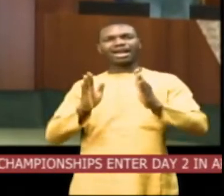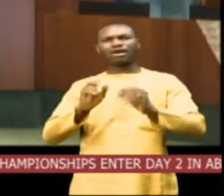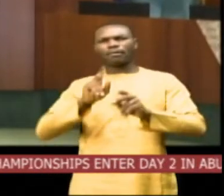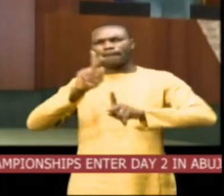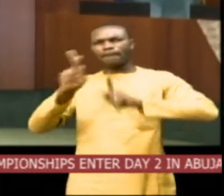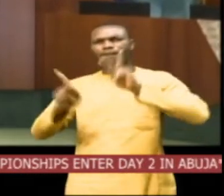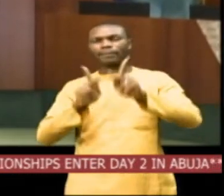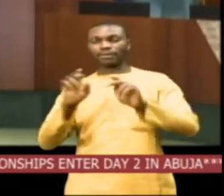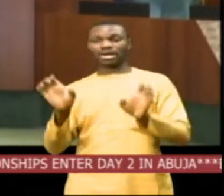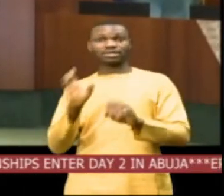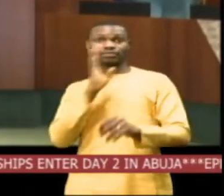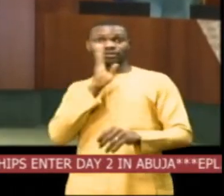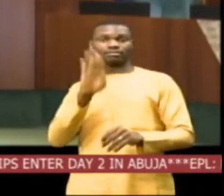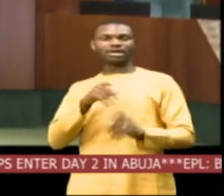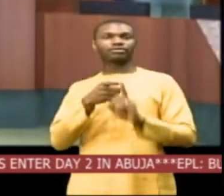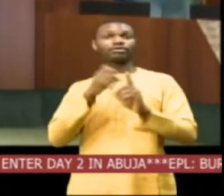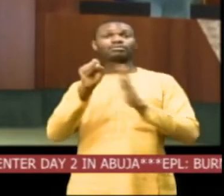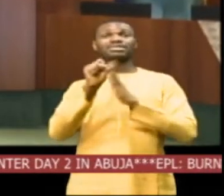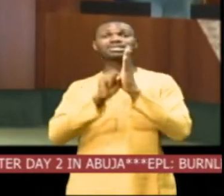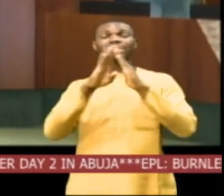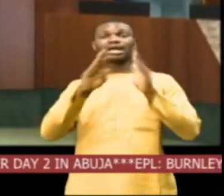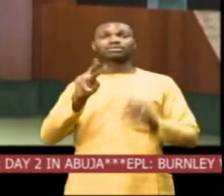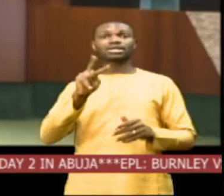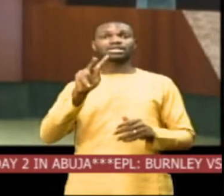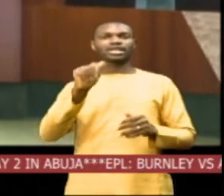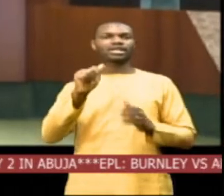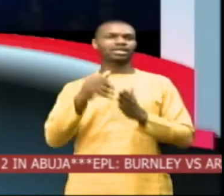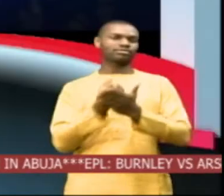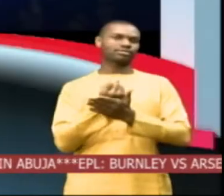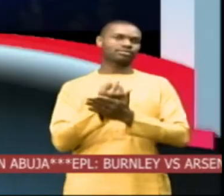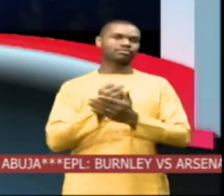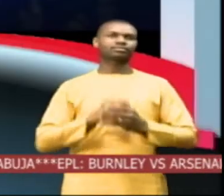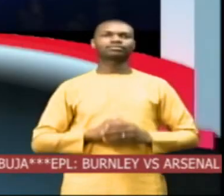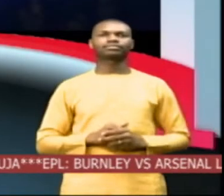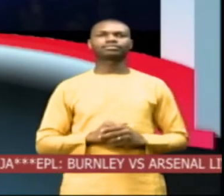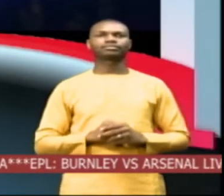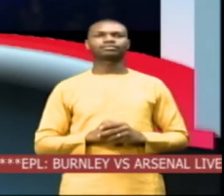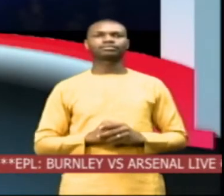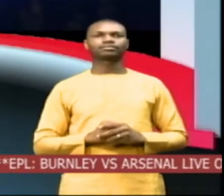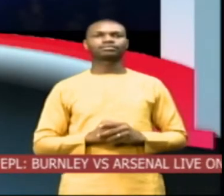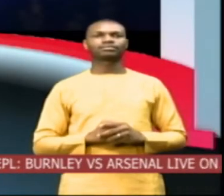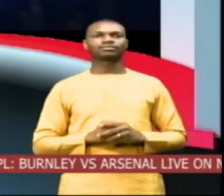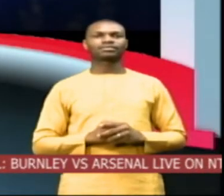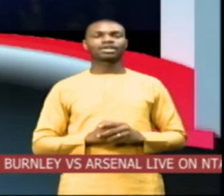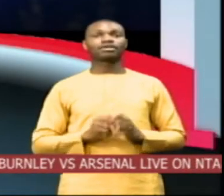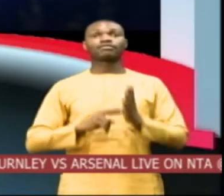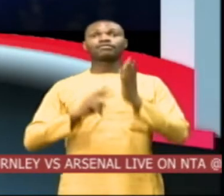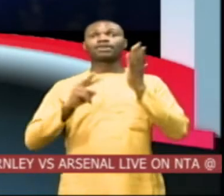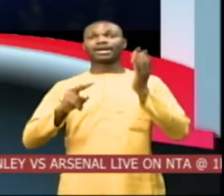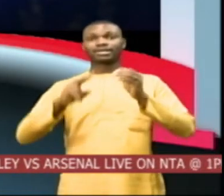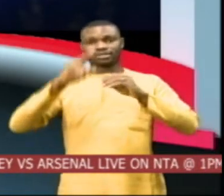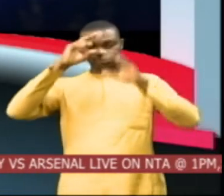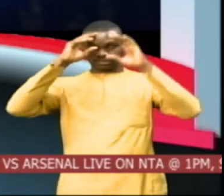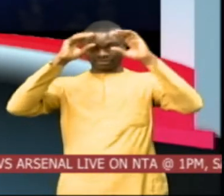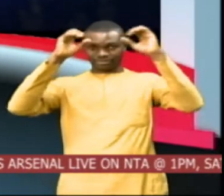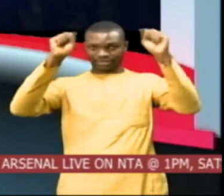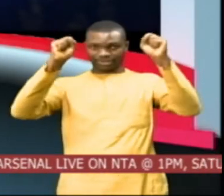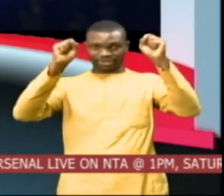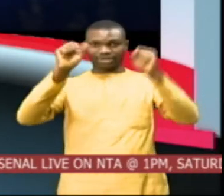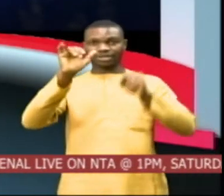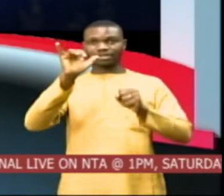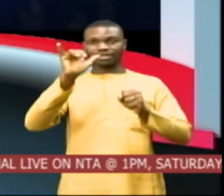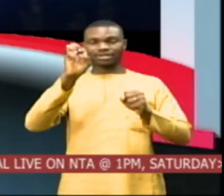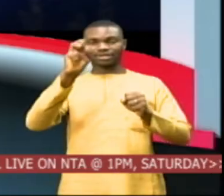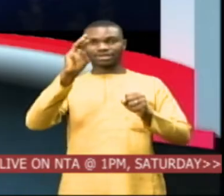elements. From the State House, Adamu Sambu, NTA News. Vice President Professor Yamiya Shivajo